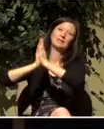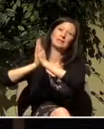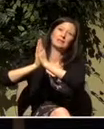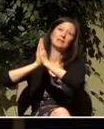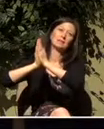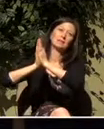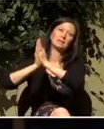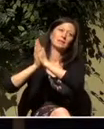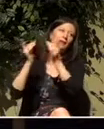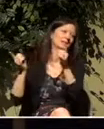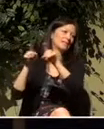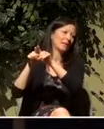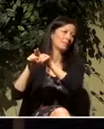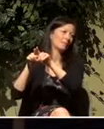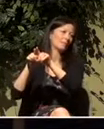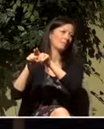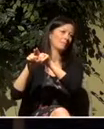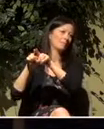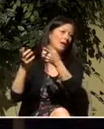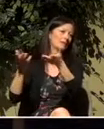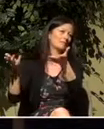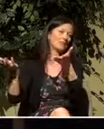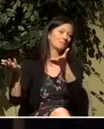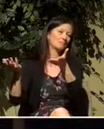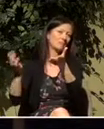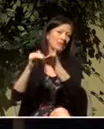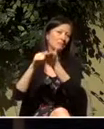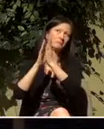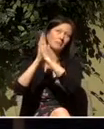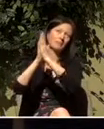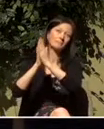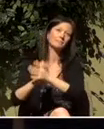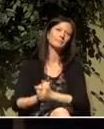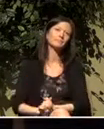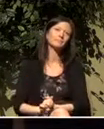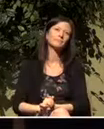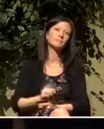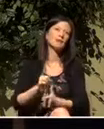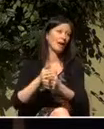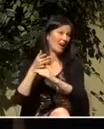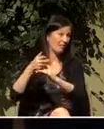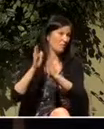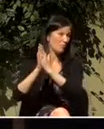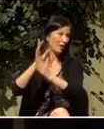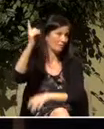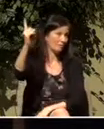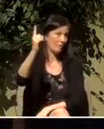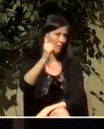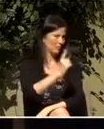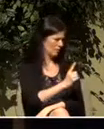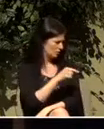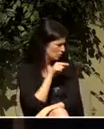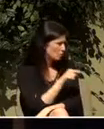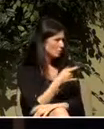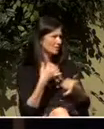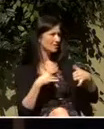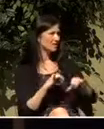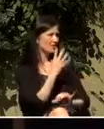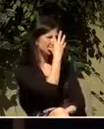saying the same thing. Then he returned to the disciples and said to them, "Are you still sleeping and